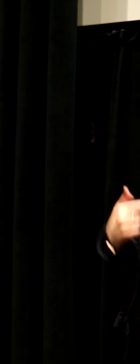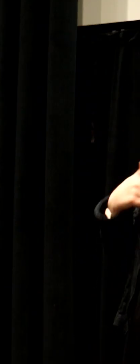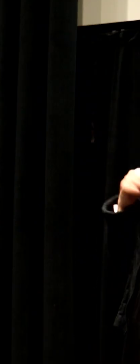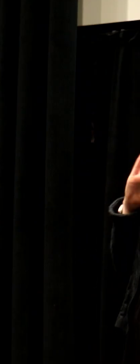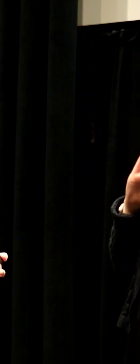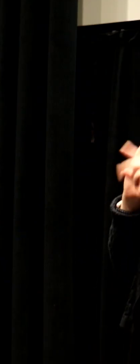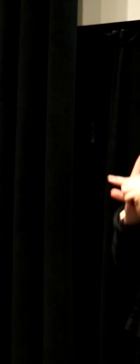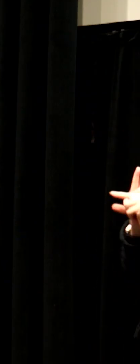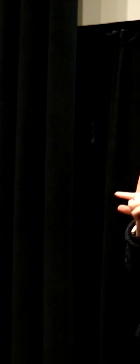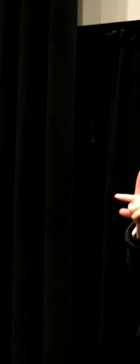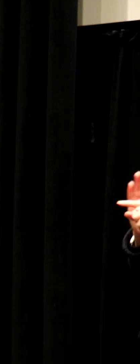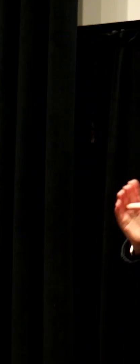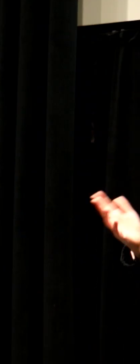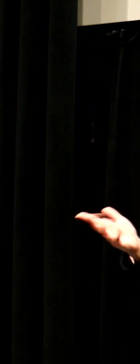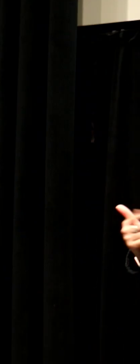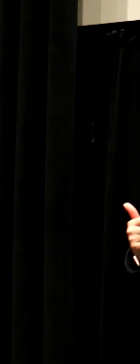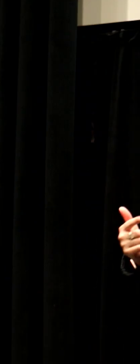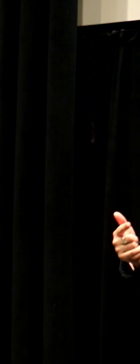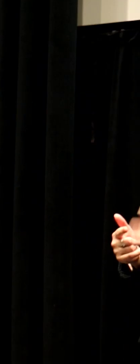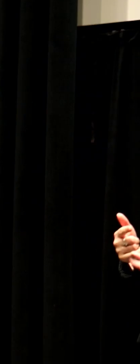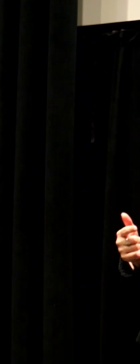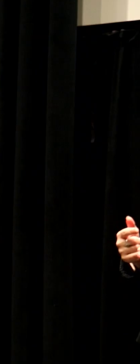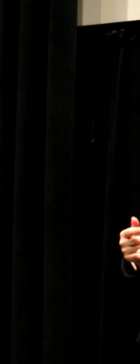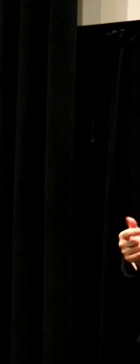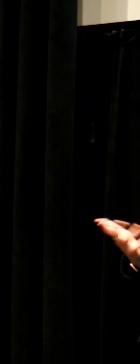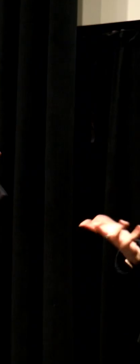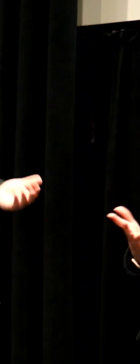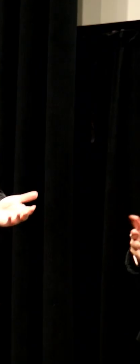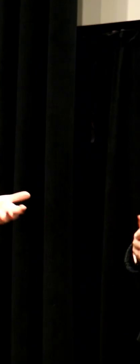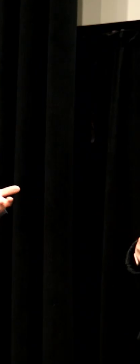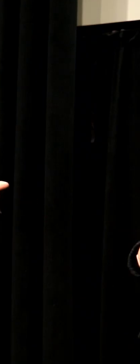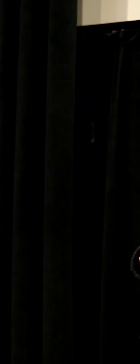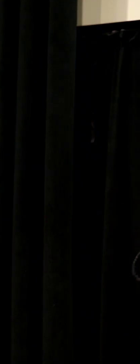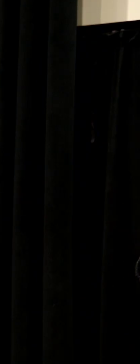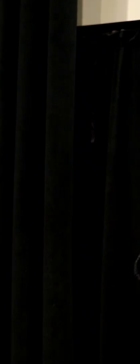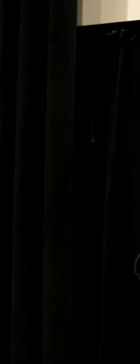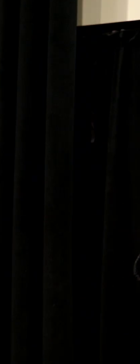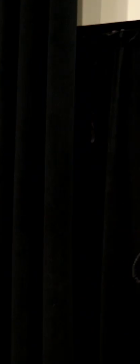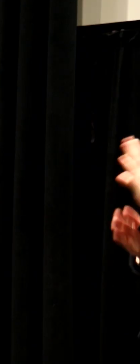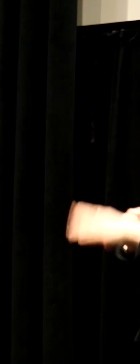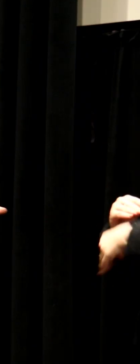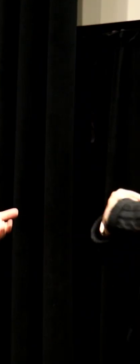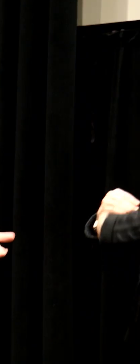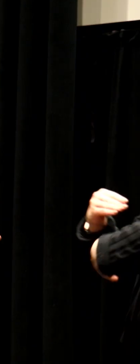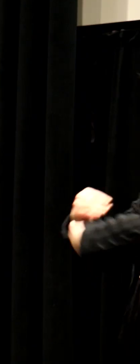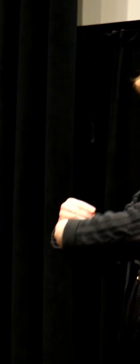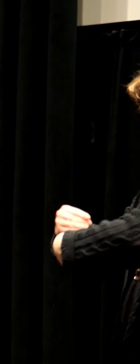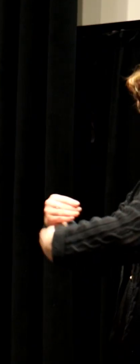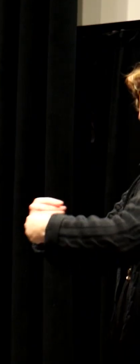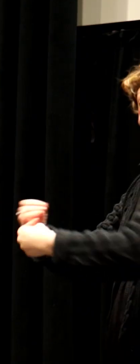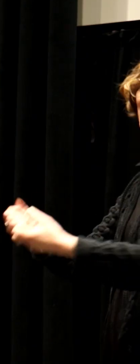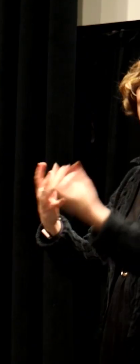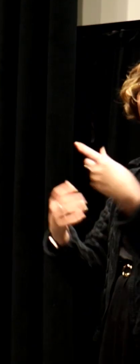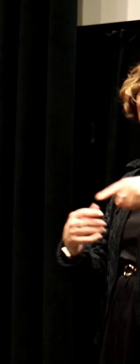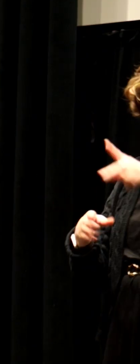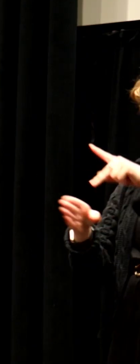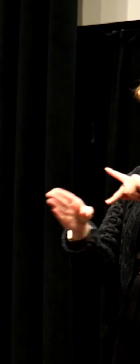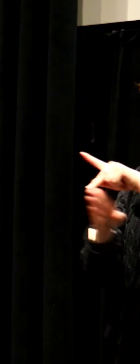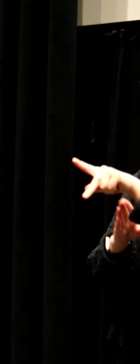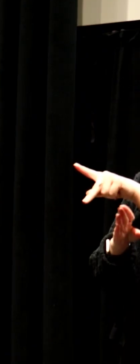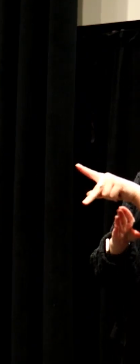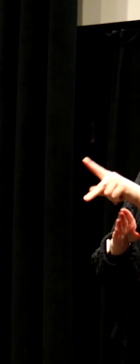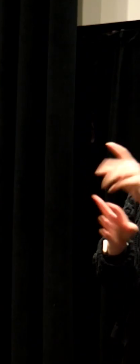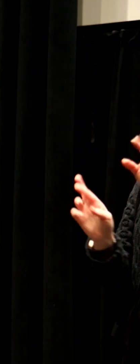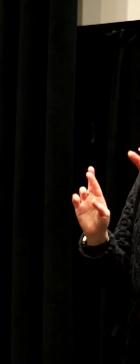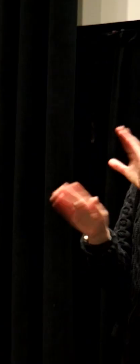undergraduate experience? What was missing? And a lot of these industrial designers are also in positions of hiring young designers. So